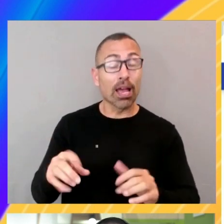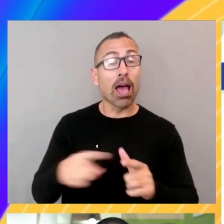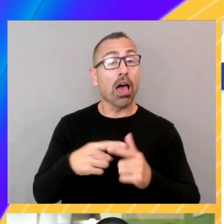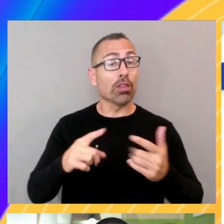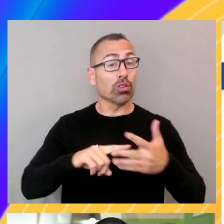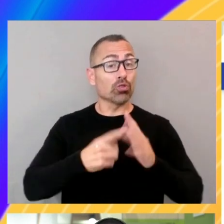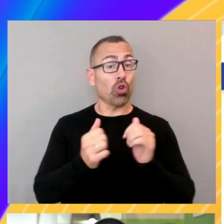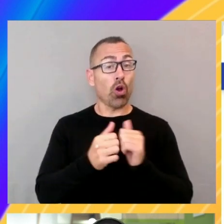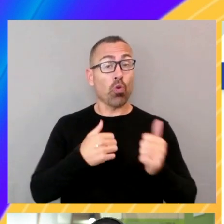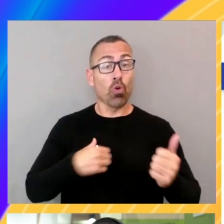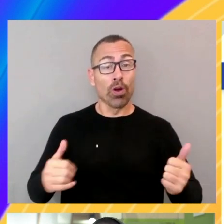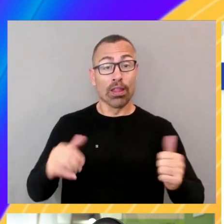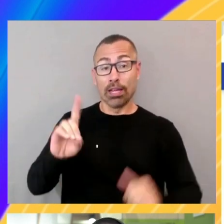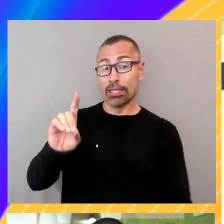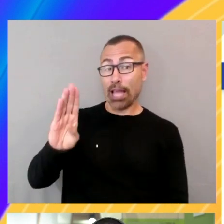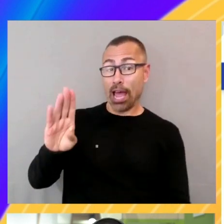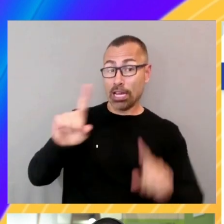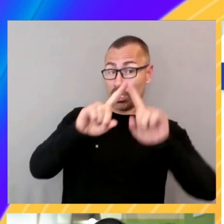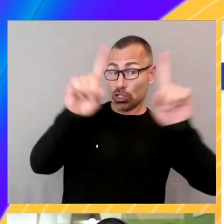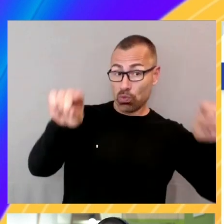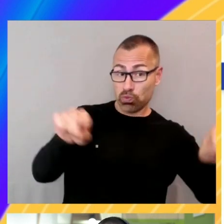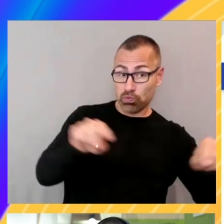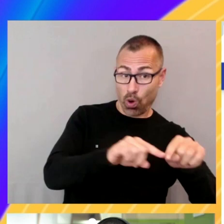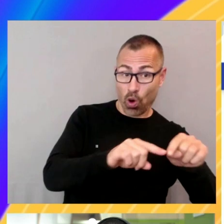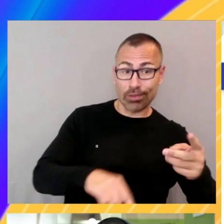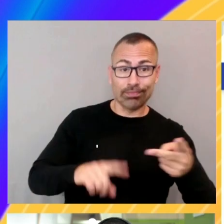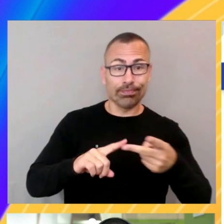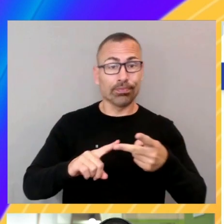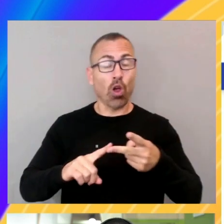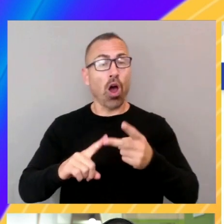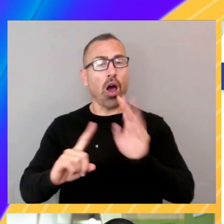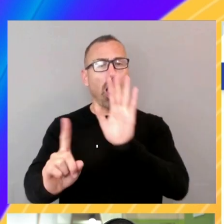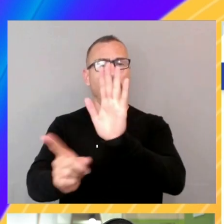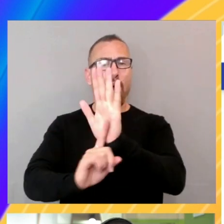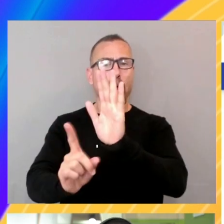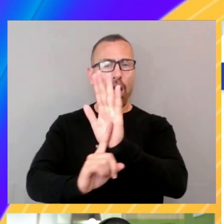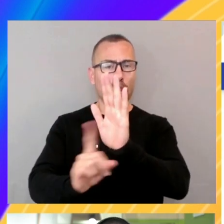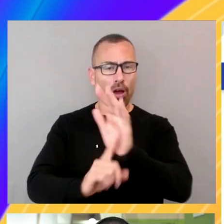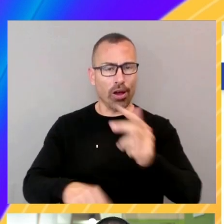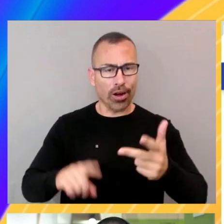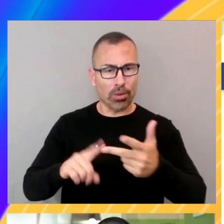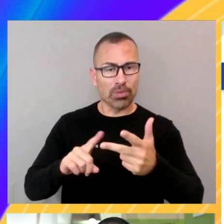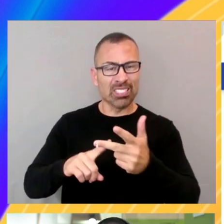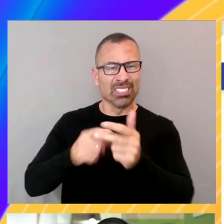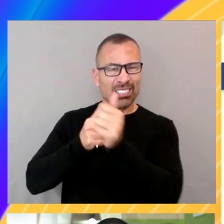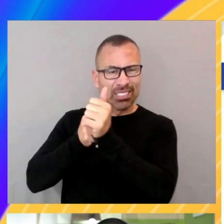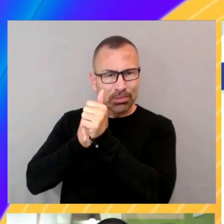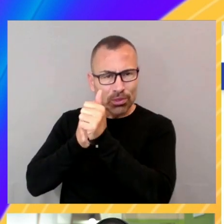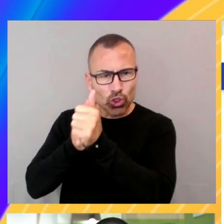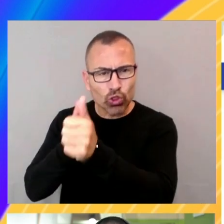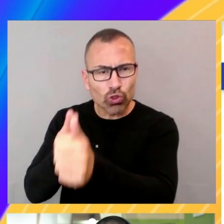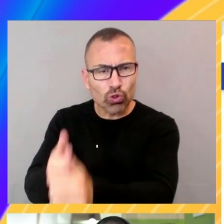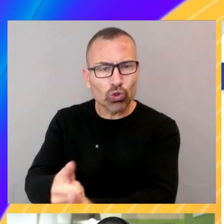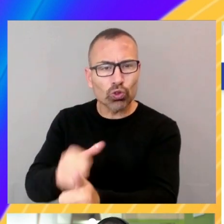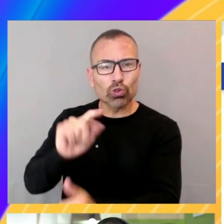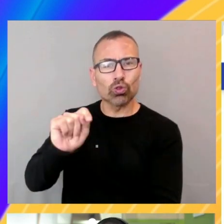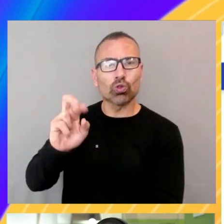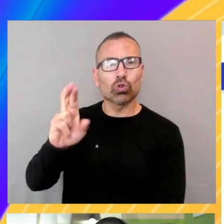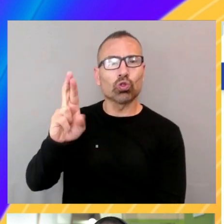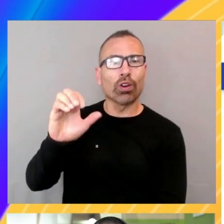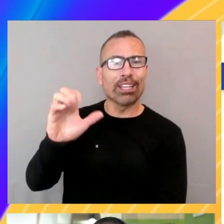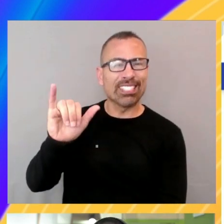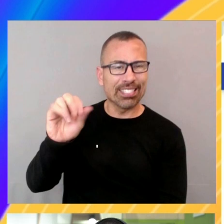tracing that they meet a lot of out-of-the-box use cases, really. So the whole point of this is to kind of get you